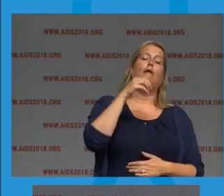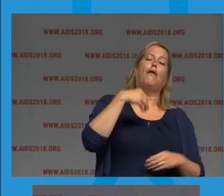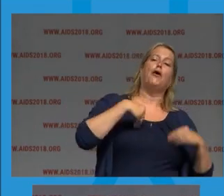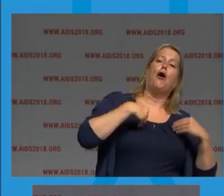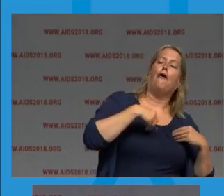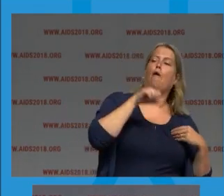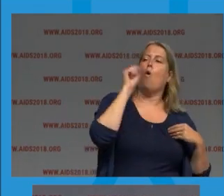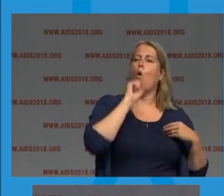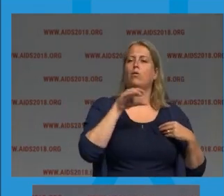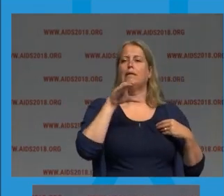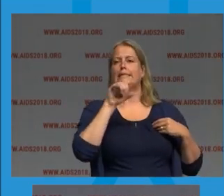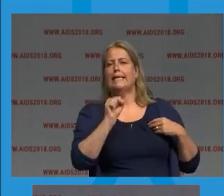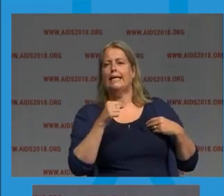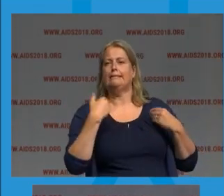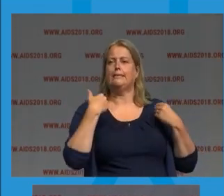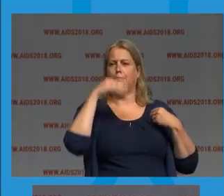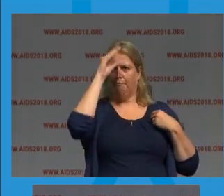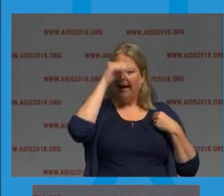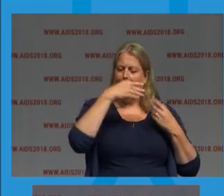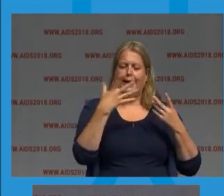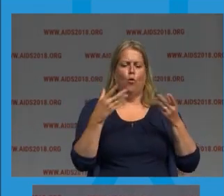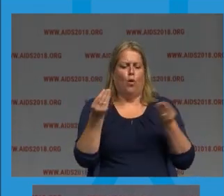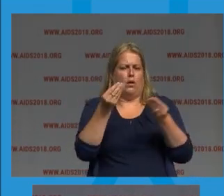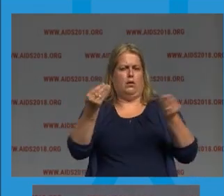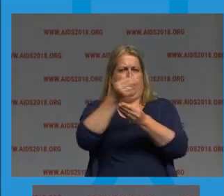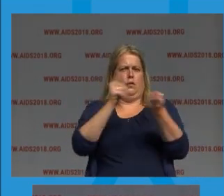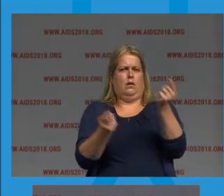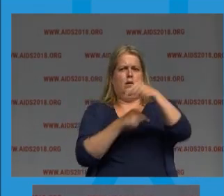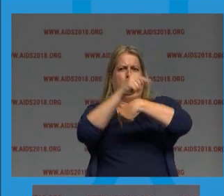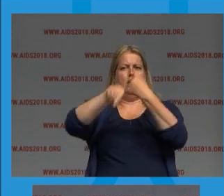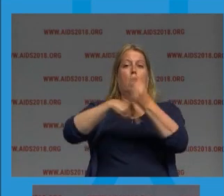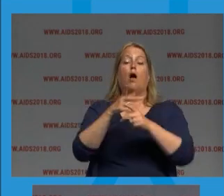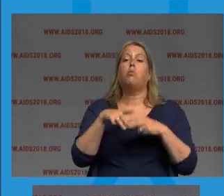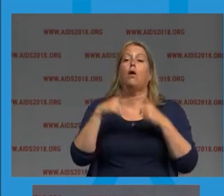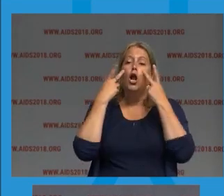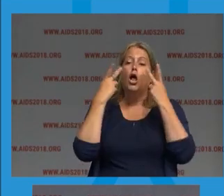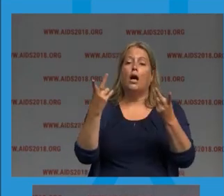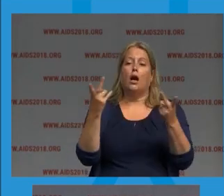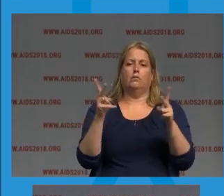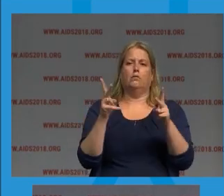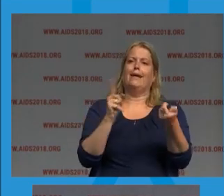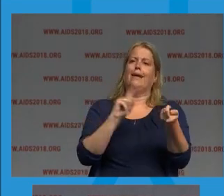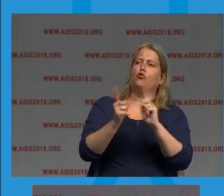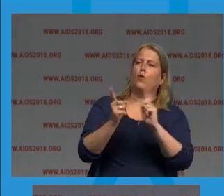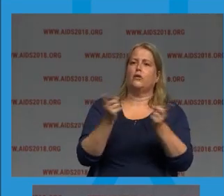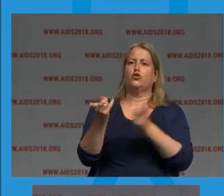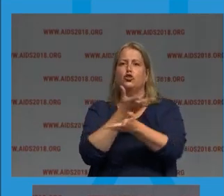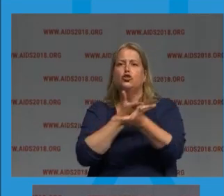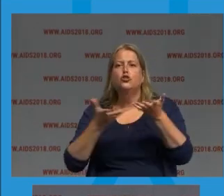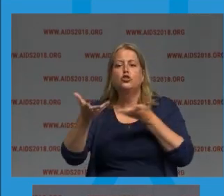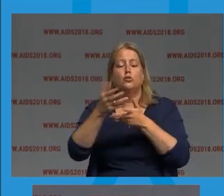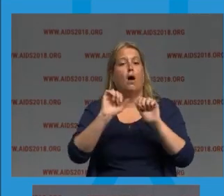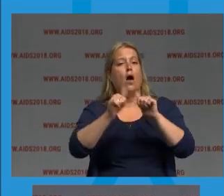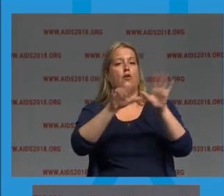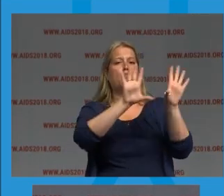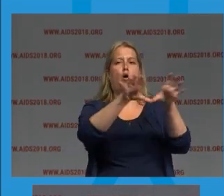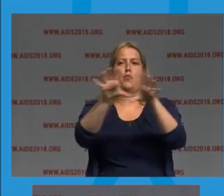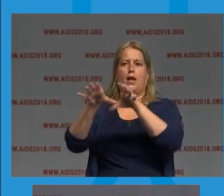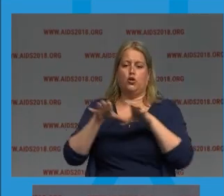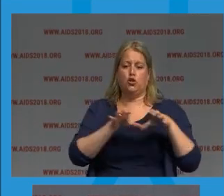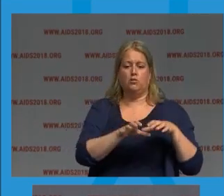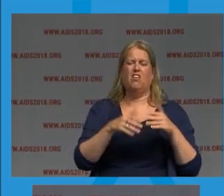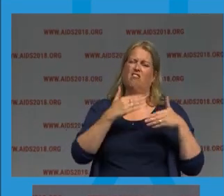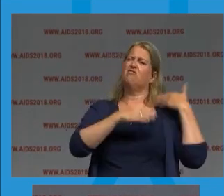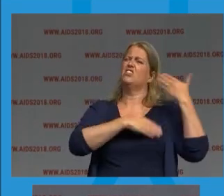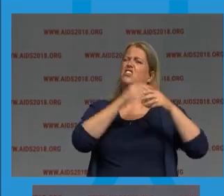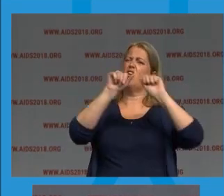with men, transgender women, and looks at the interactions of the epidemic with other populations. They built a traditional model